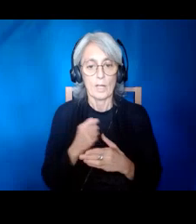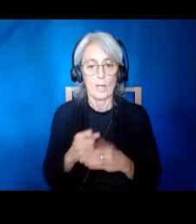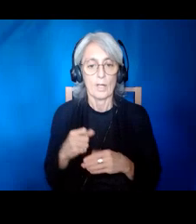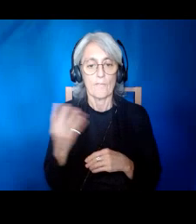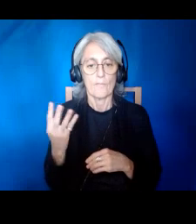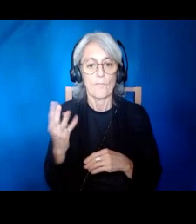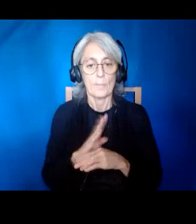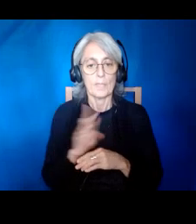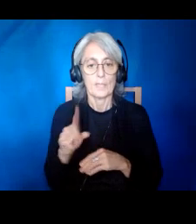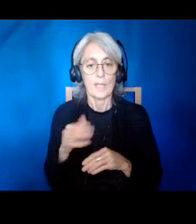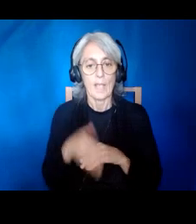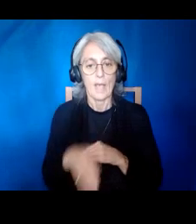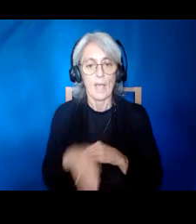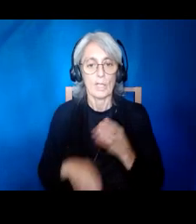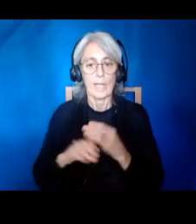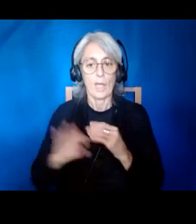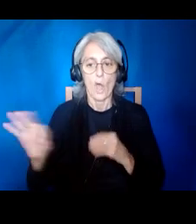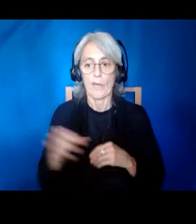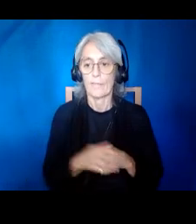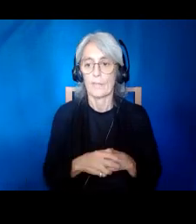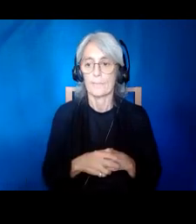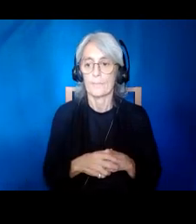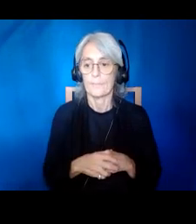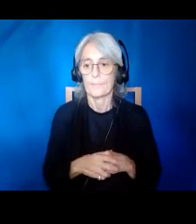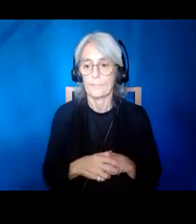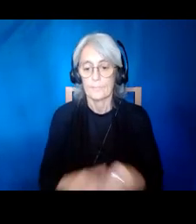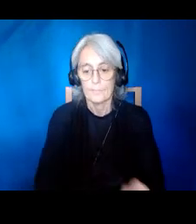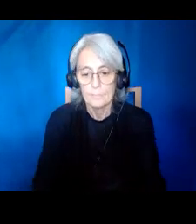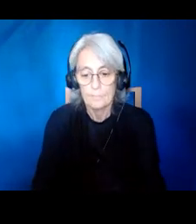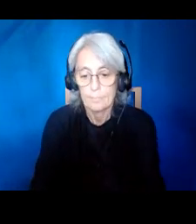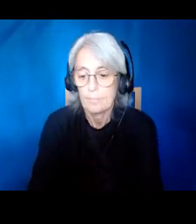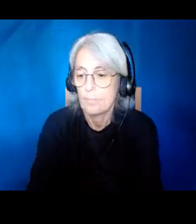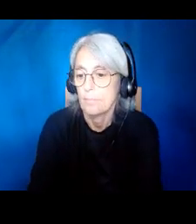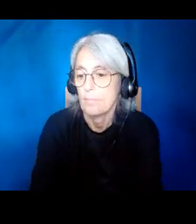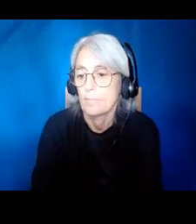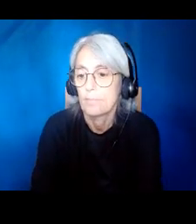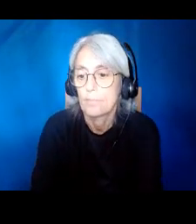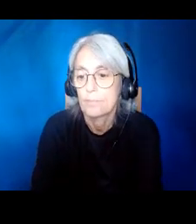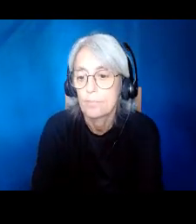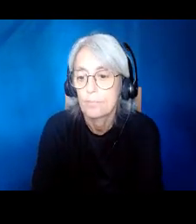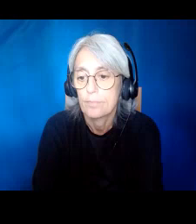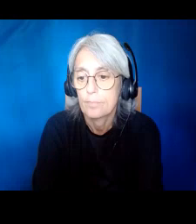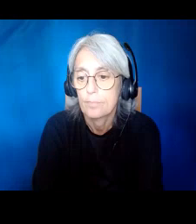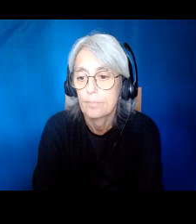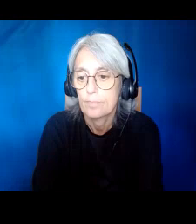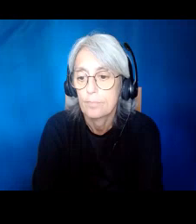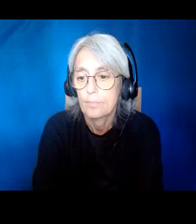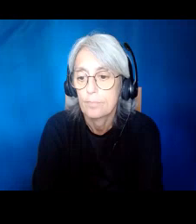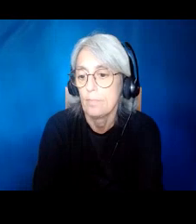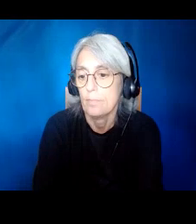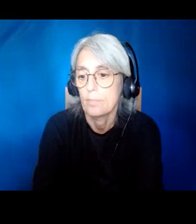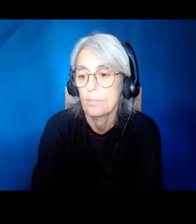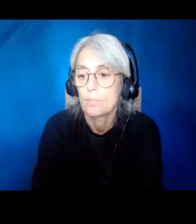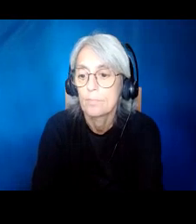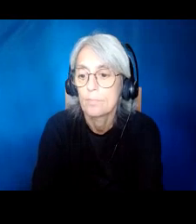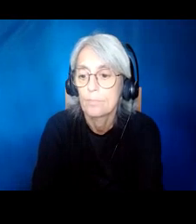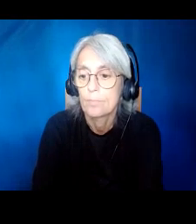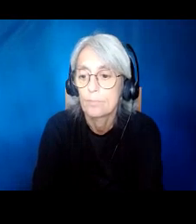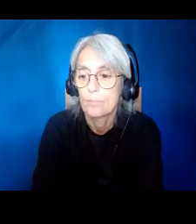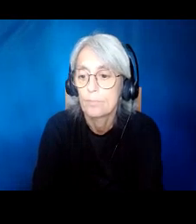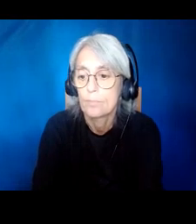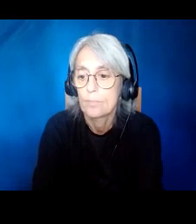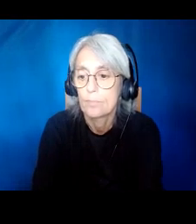of the kickoff. We've seen that the highest number of entries and exits made by bank cards were recorded at San Francisco Airport, followed